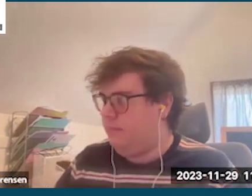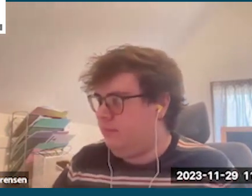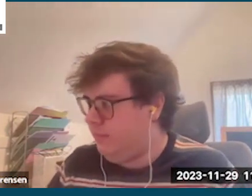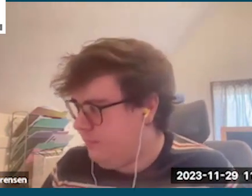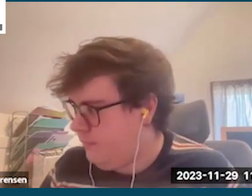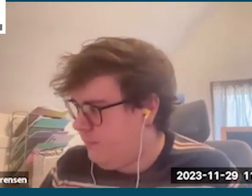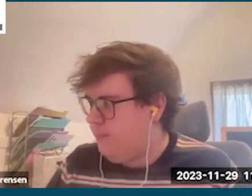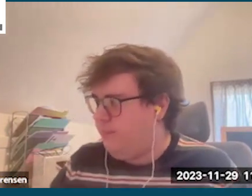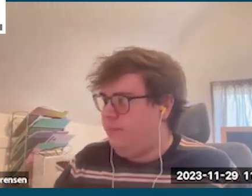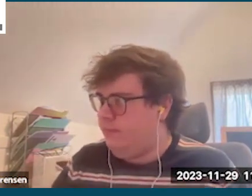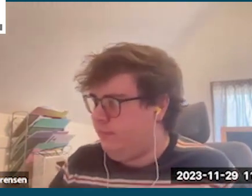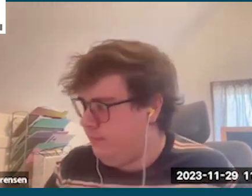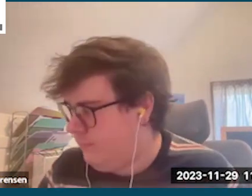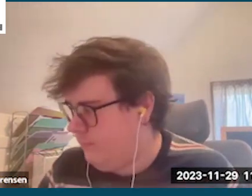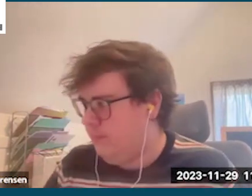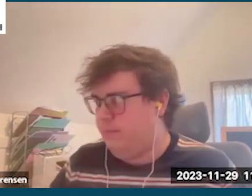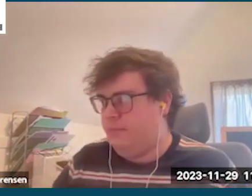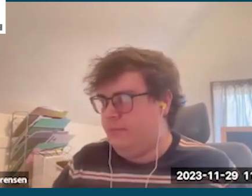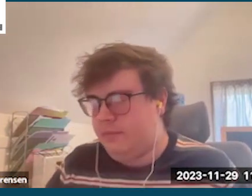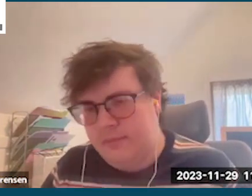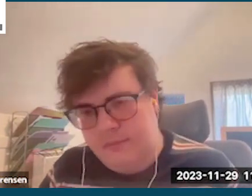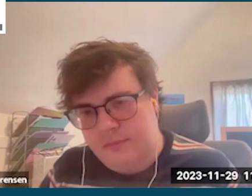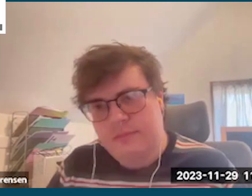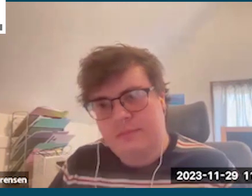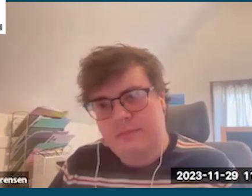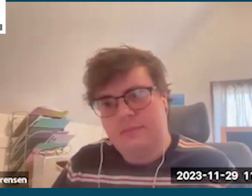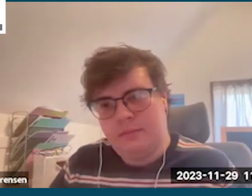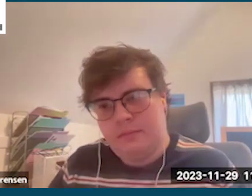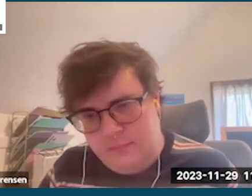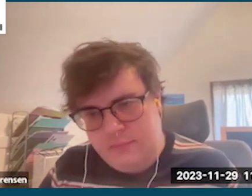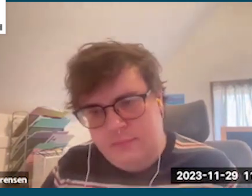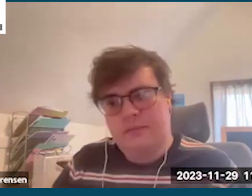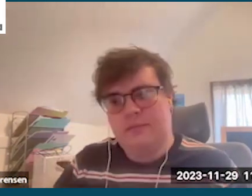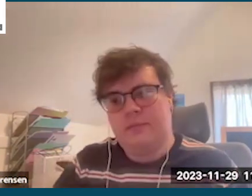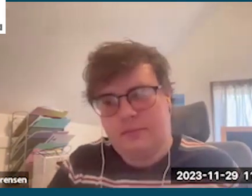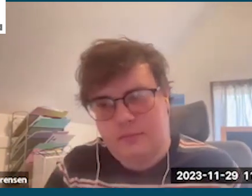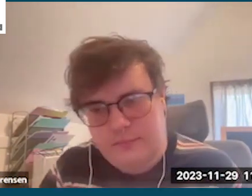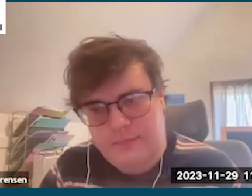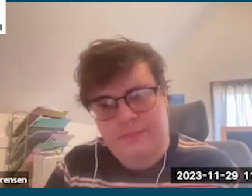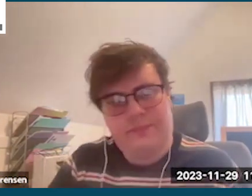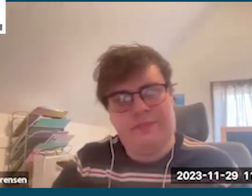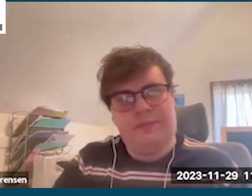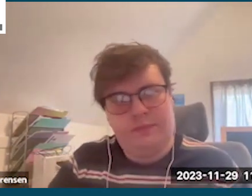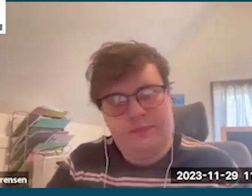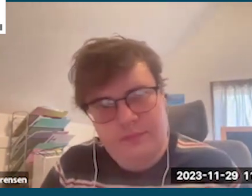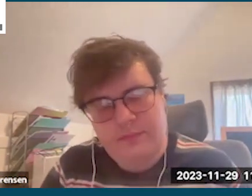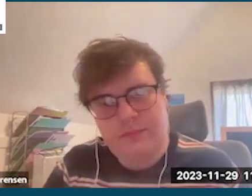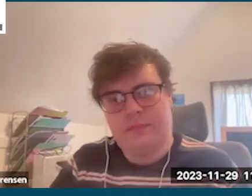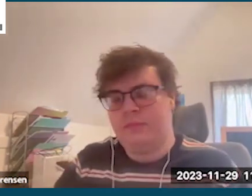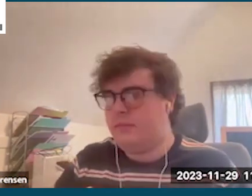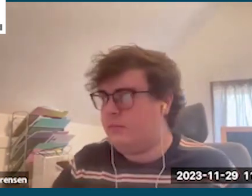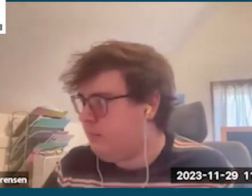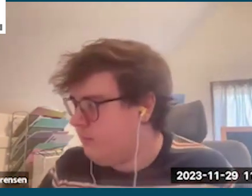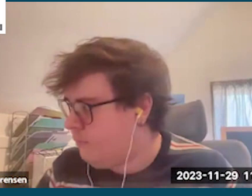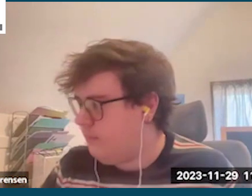treatment. Even if you can't understand their answers, you still need to ask what they think. Even if